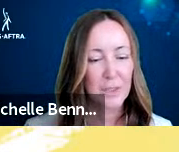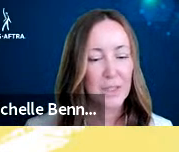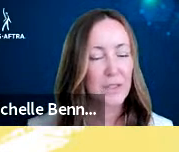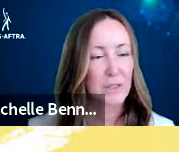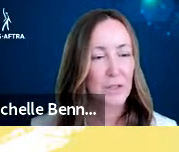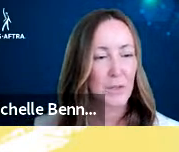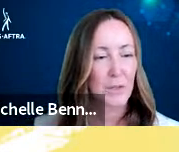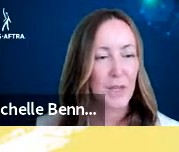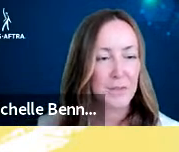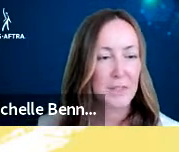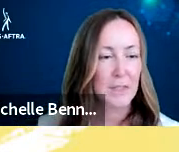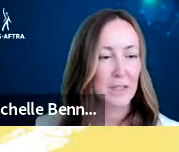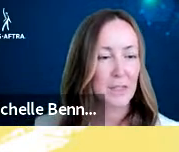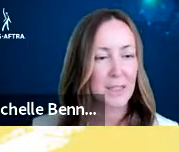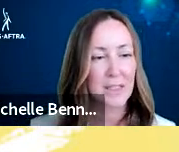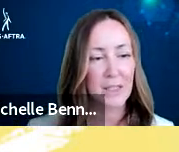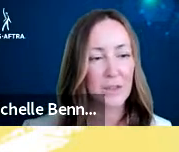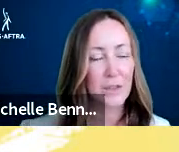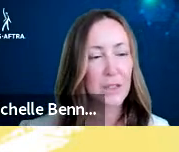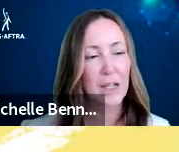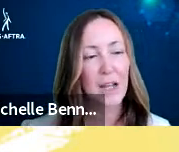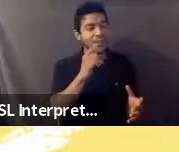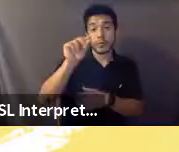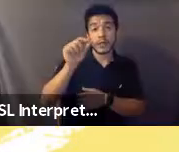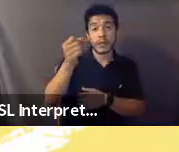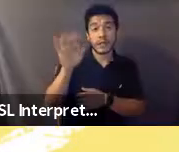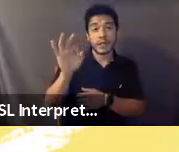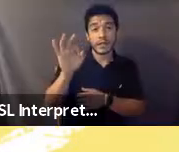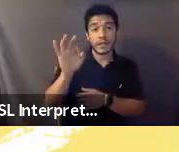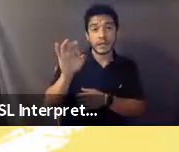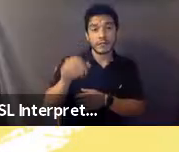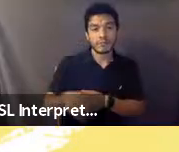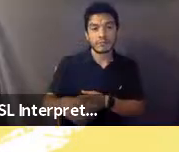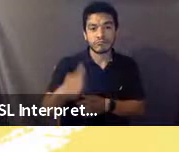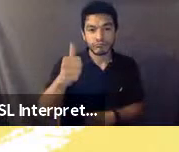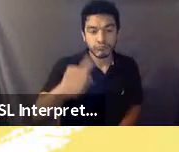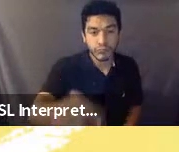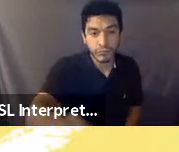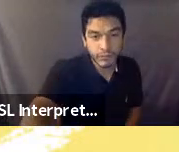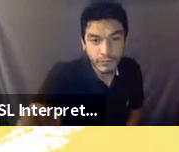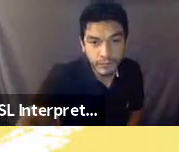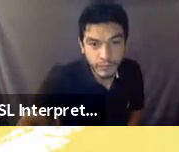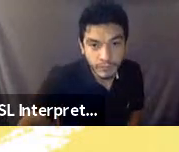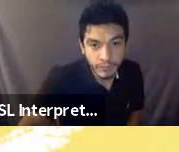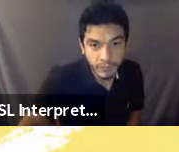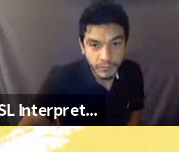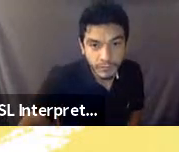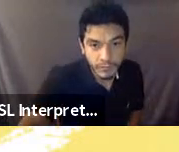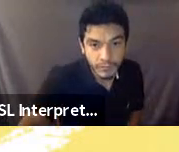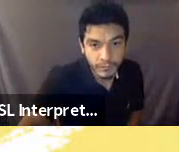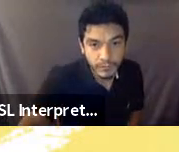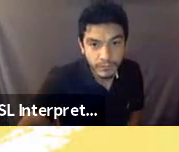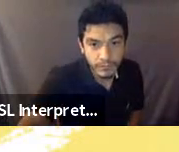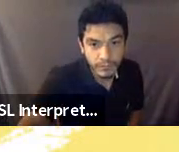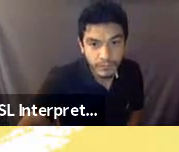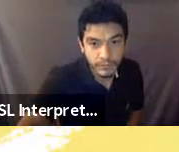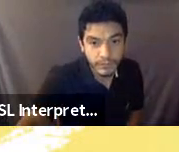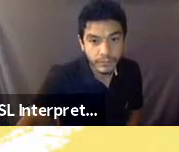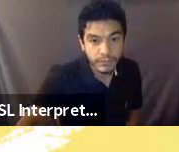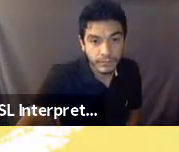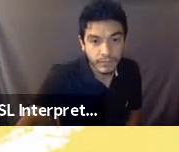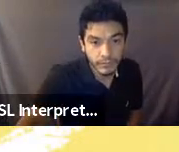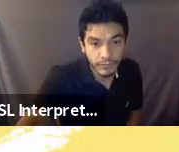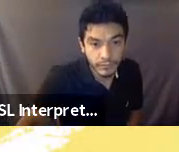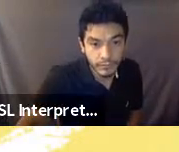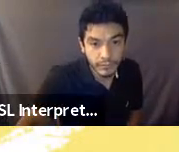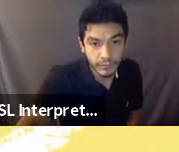Well, in 2019, the union announced a joint initiative to ensure productions are kept safe during